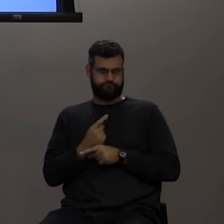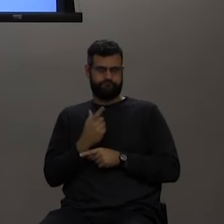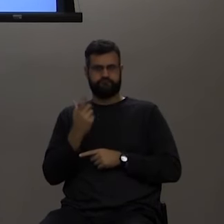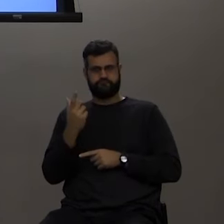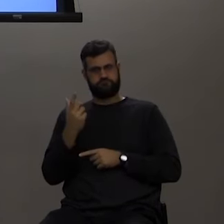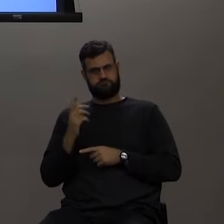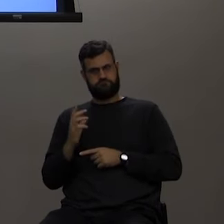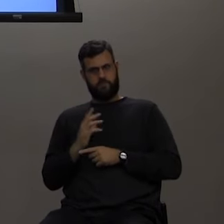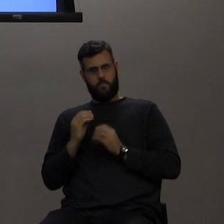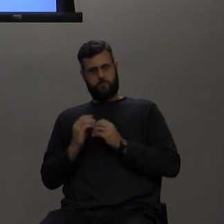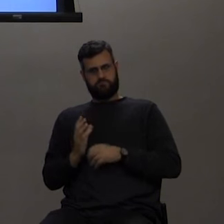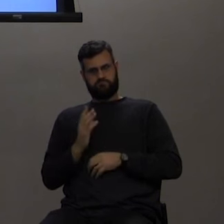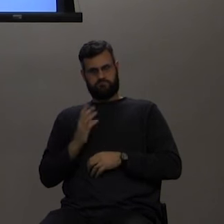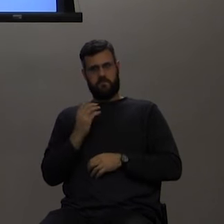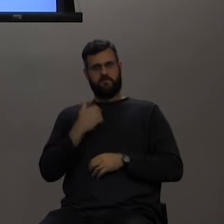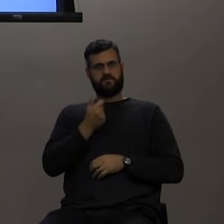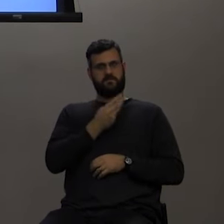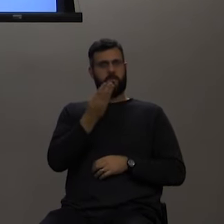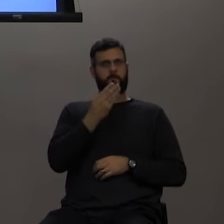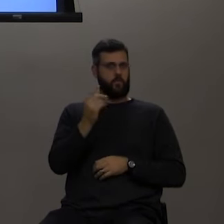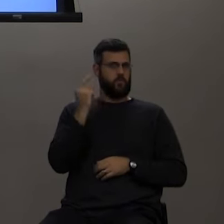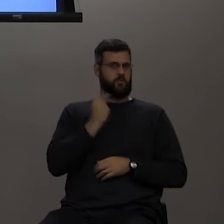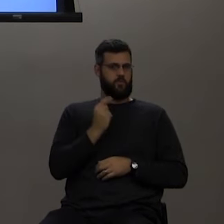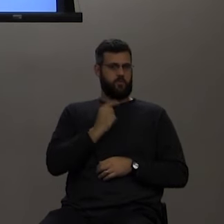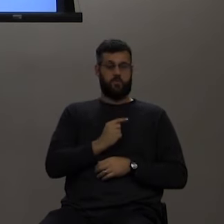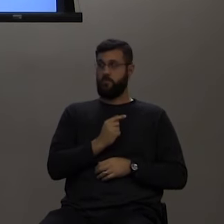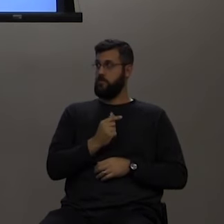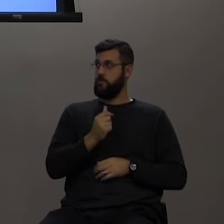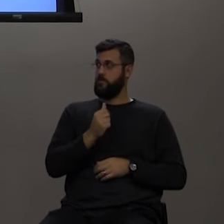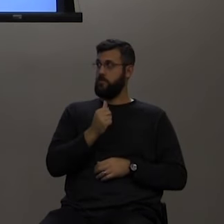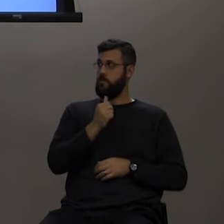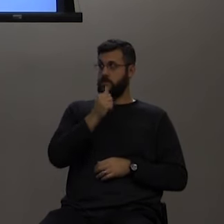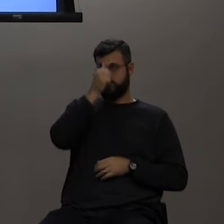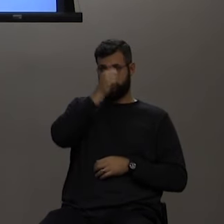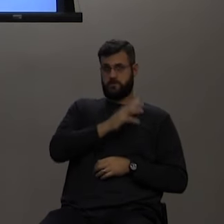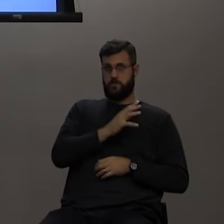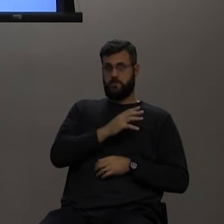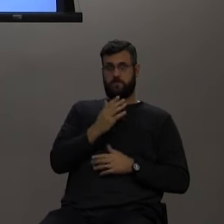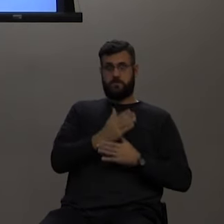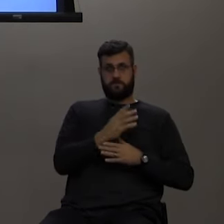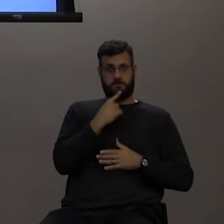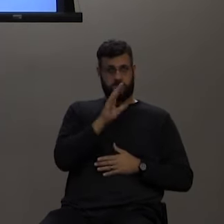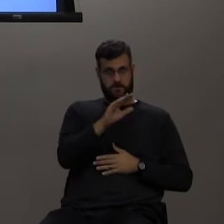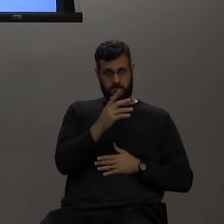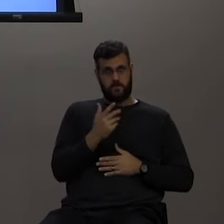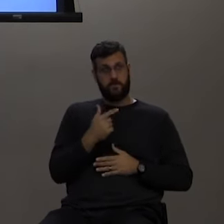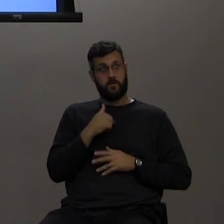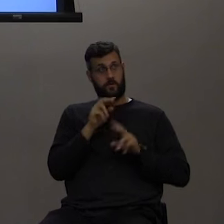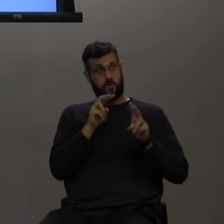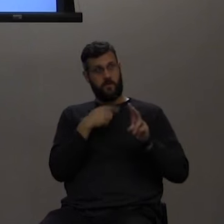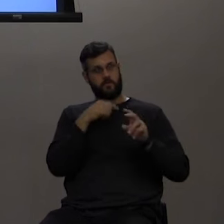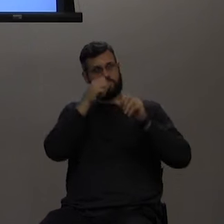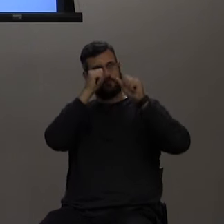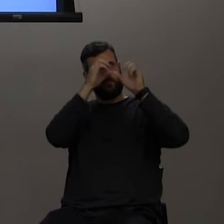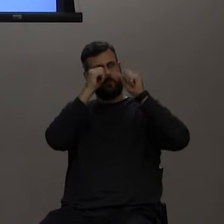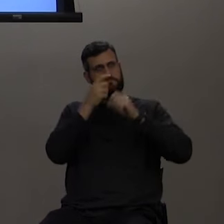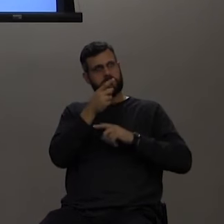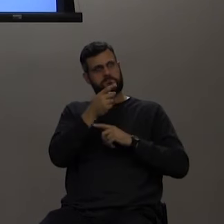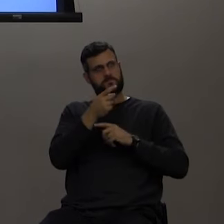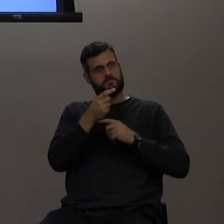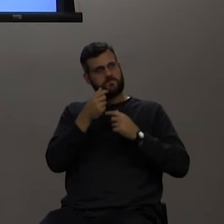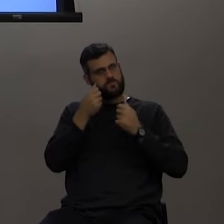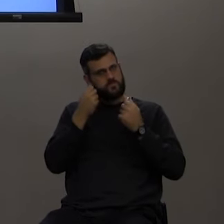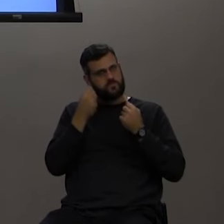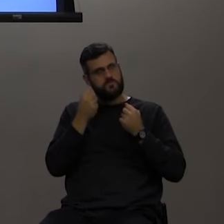of blue-collar occupations as well. And before you move on, Lauren, I do want to say that when you look at this, I was a little bit surprised by how